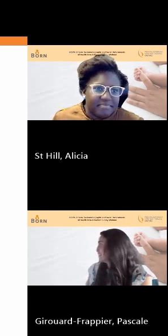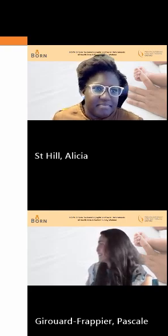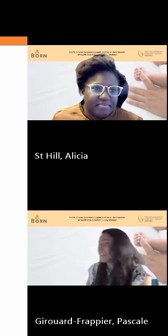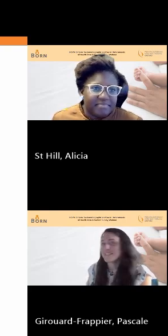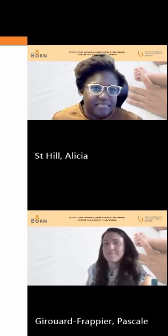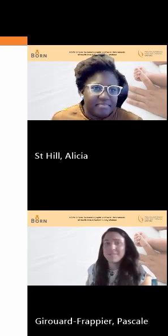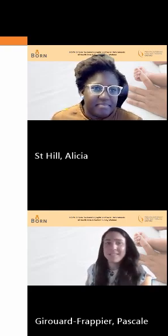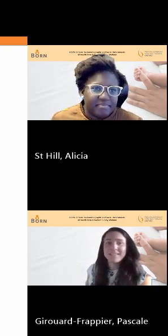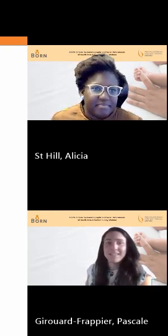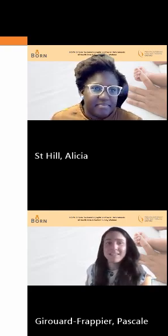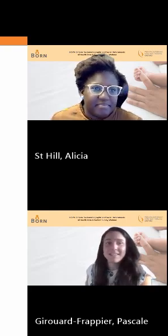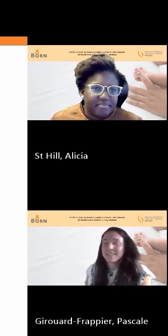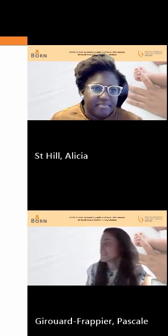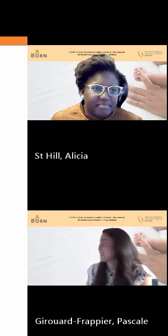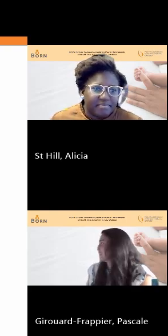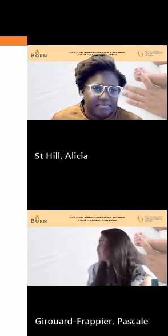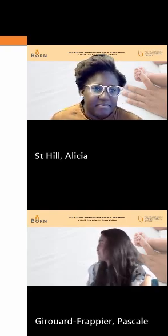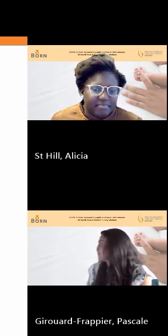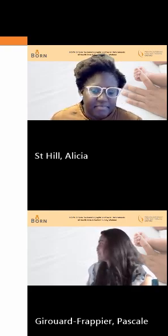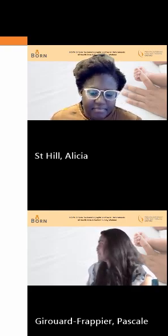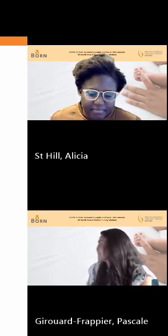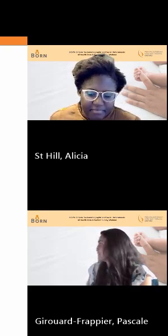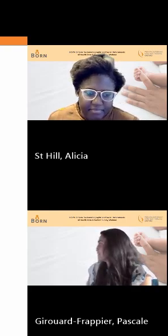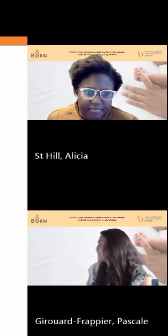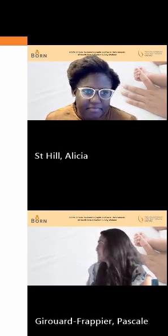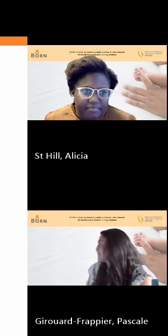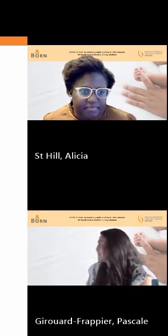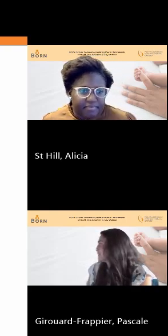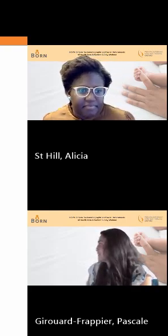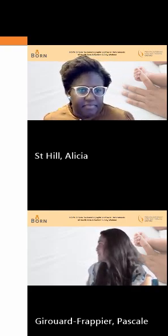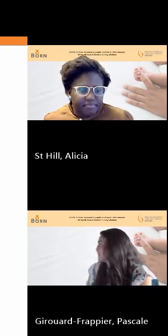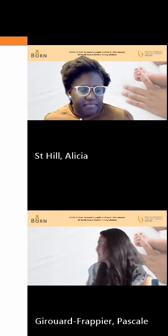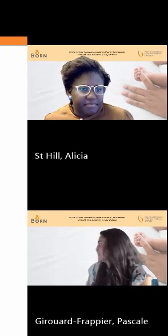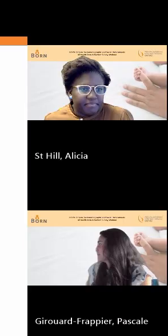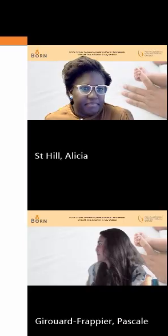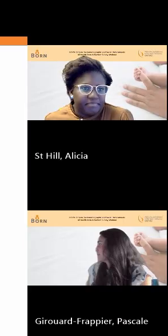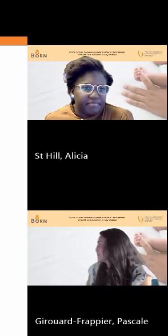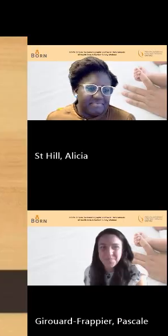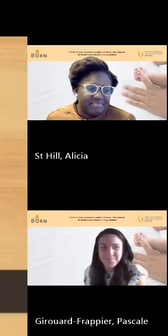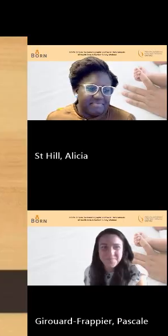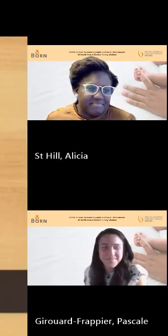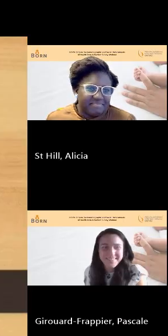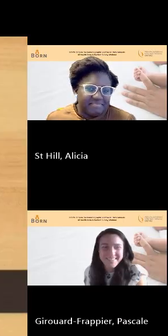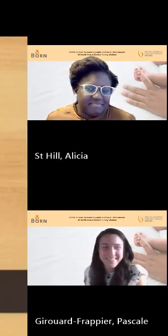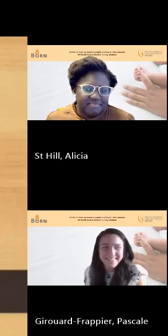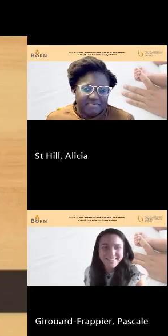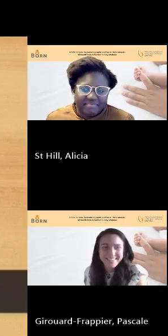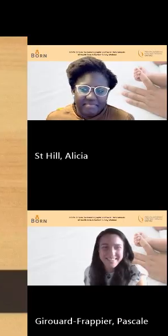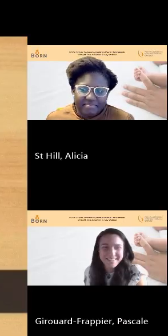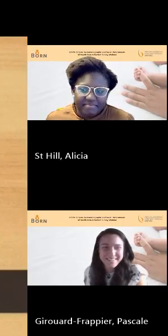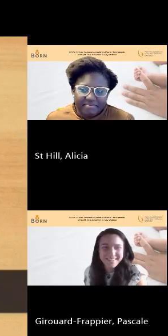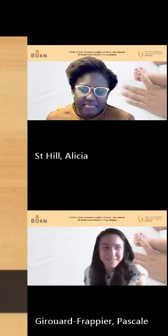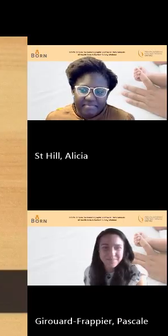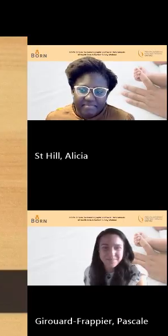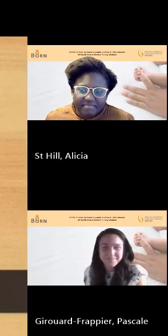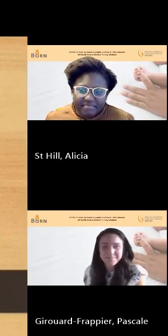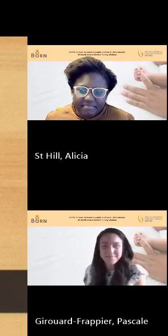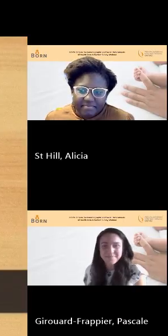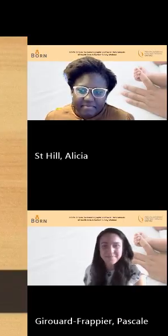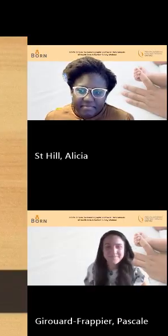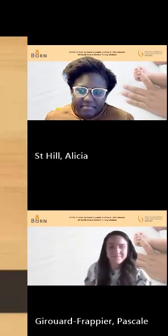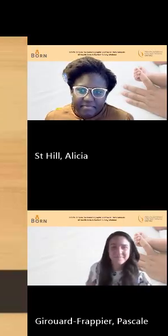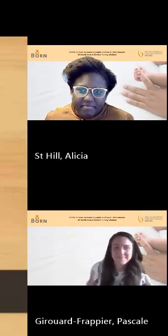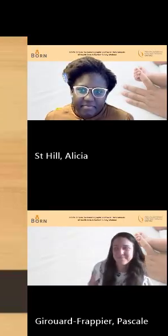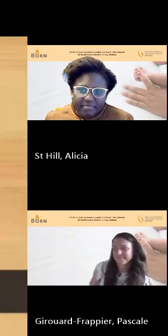Thank you so much for having me. It's a real pleasure to be here. Just to give you a bit of context, when